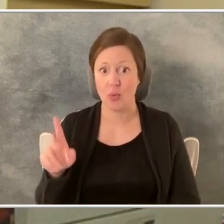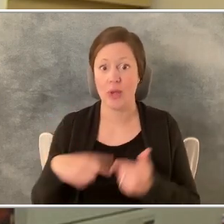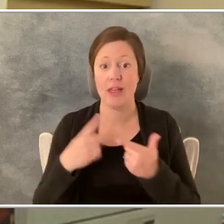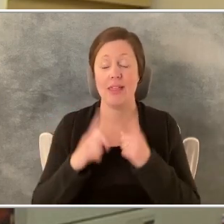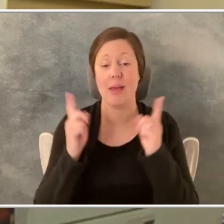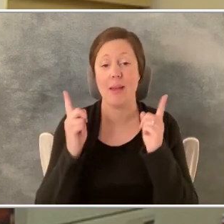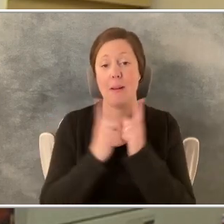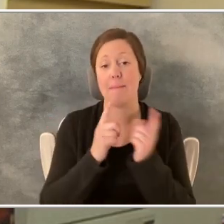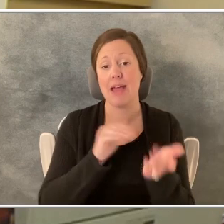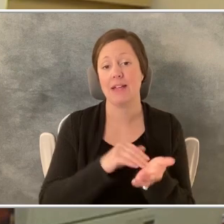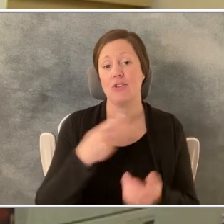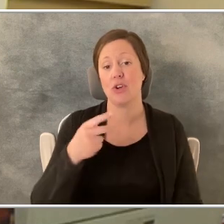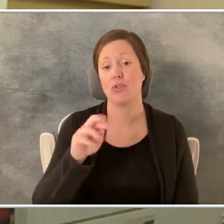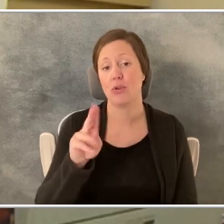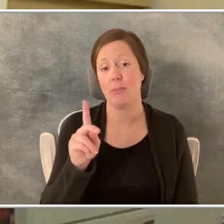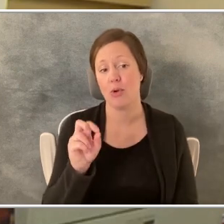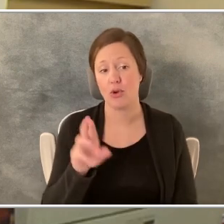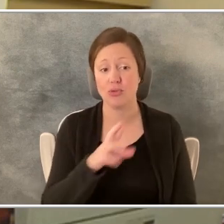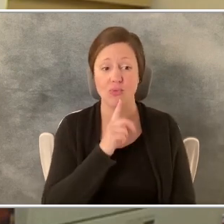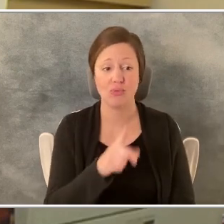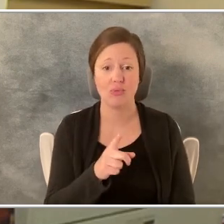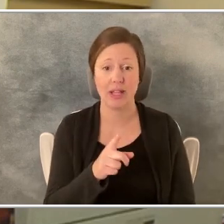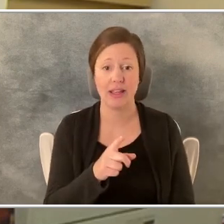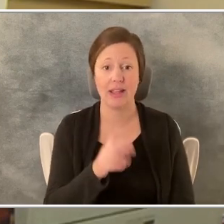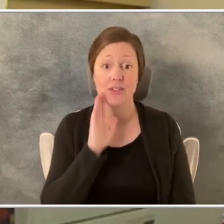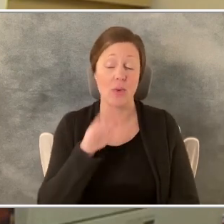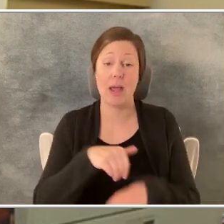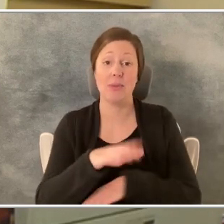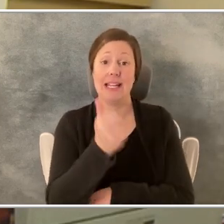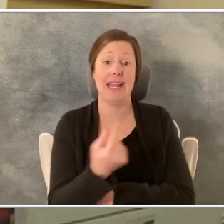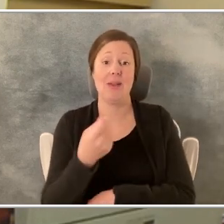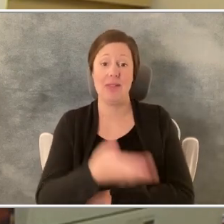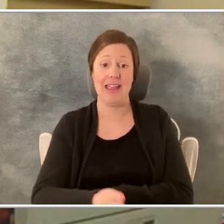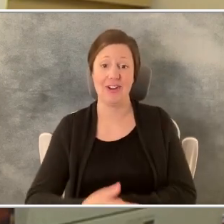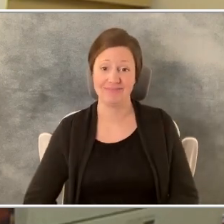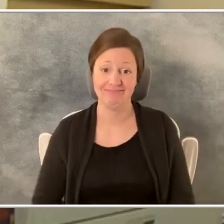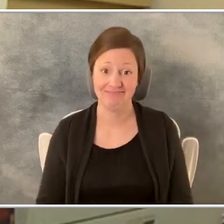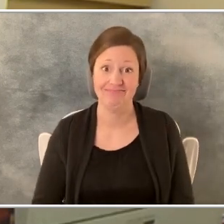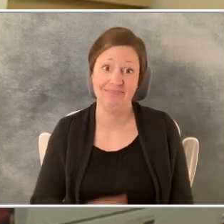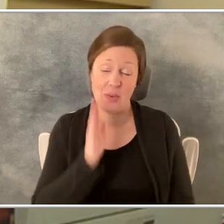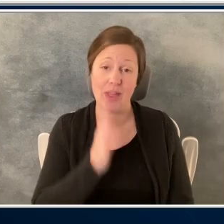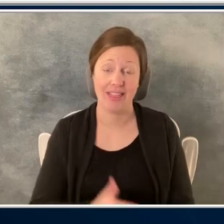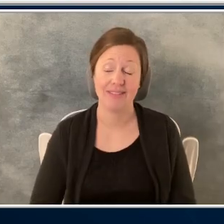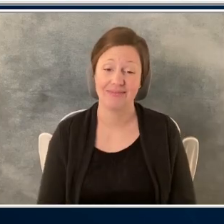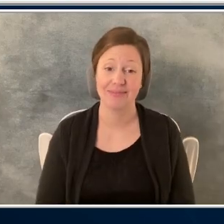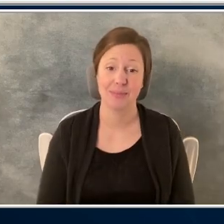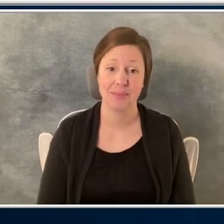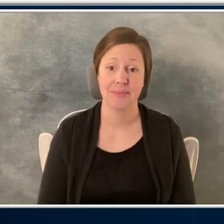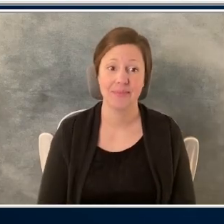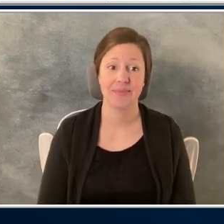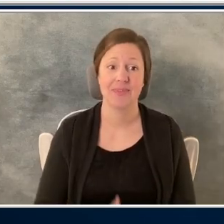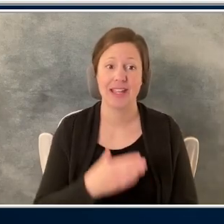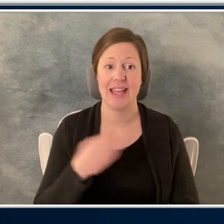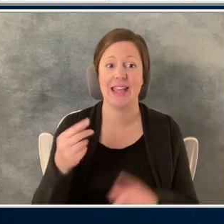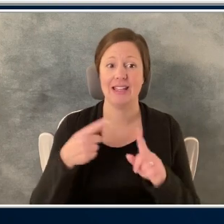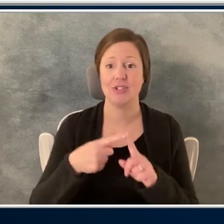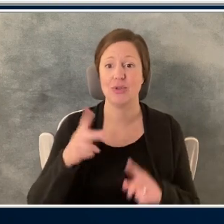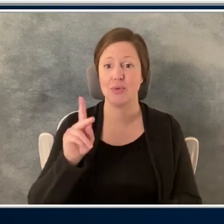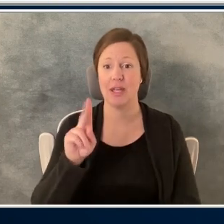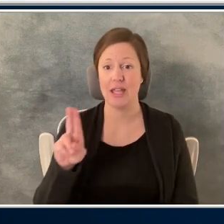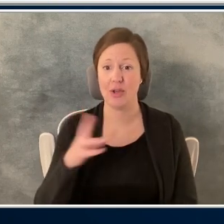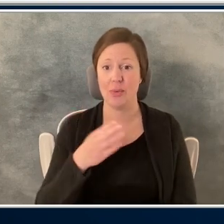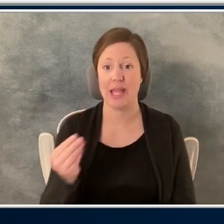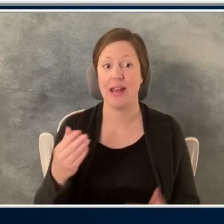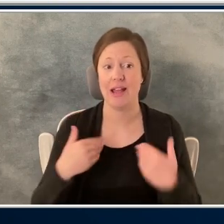Parker. So it's I'll send anybody to Dr. Parker from this point forwards and to KU. And I've had a